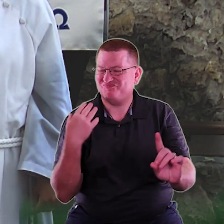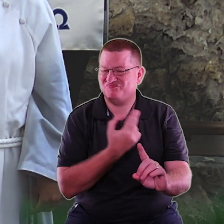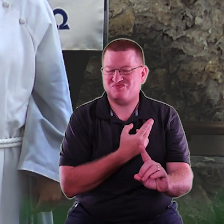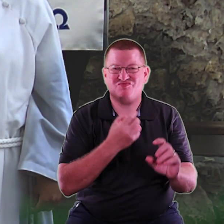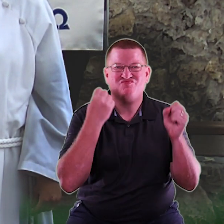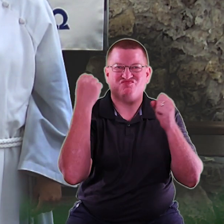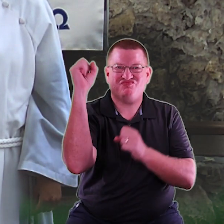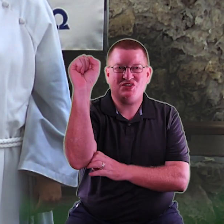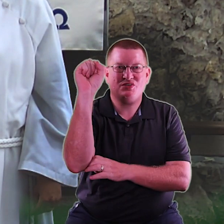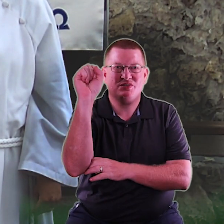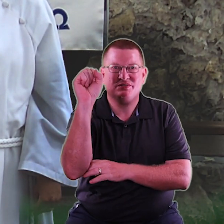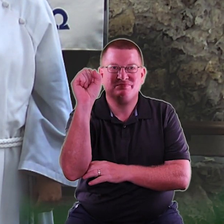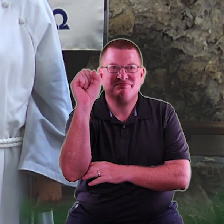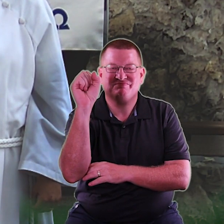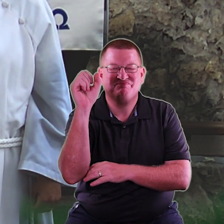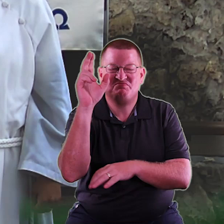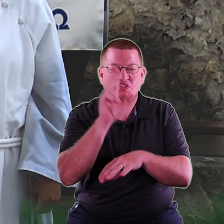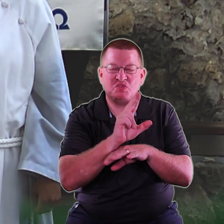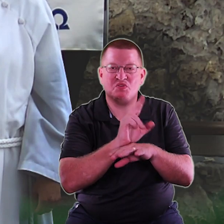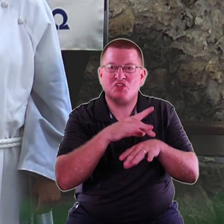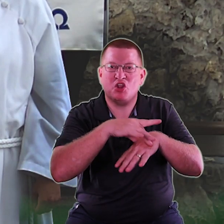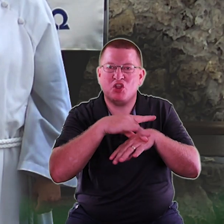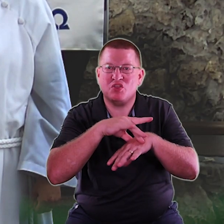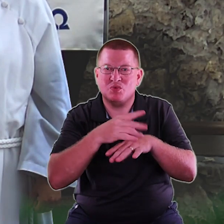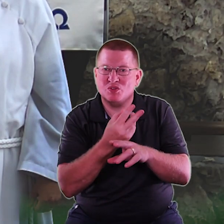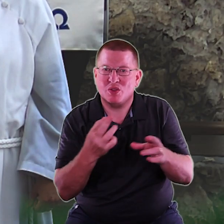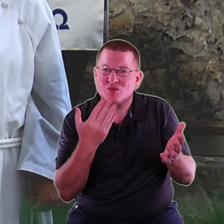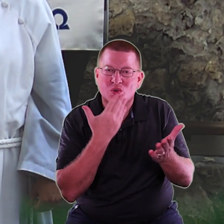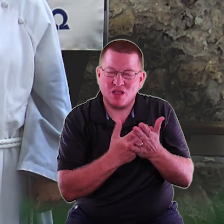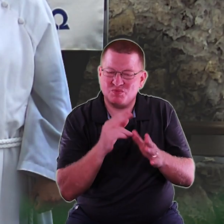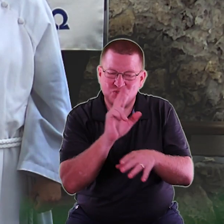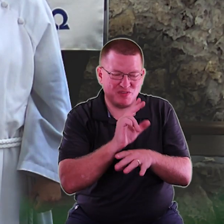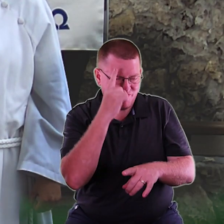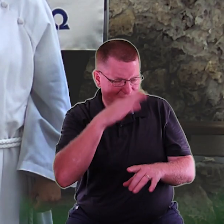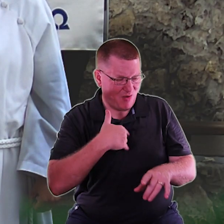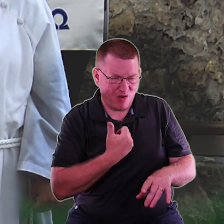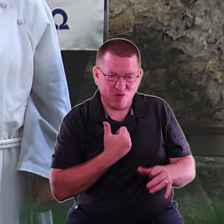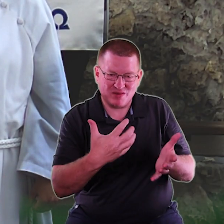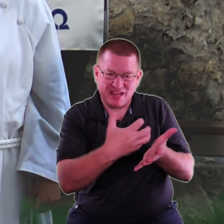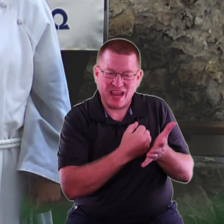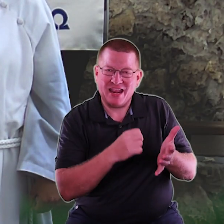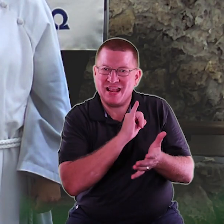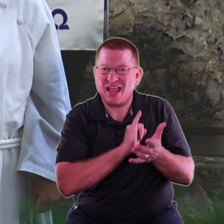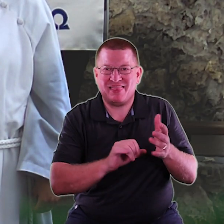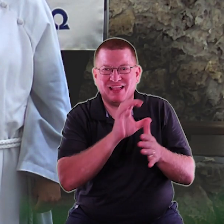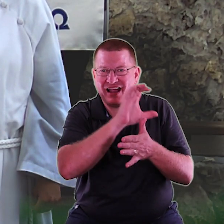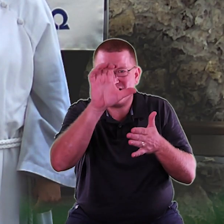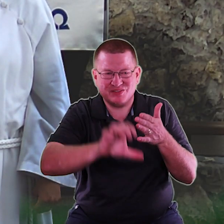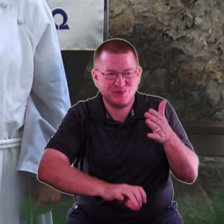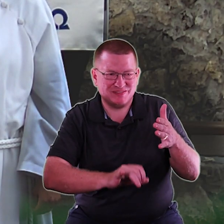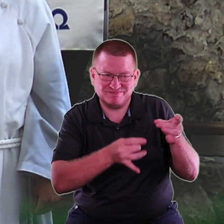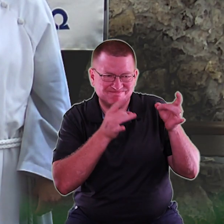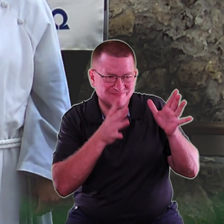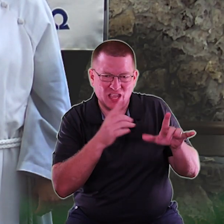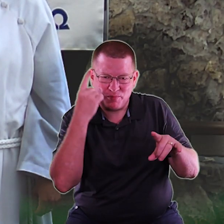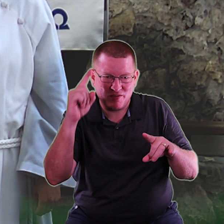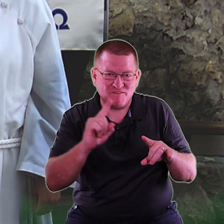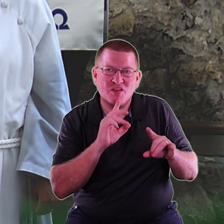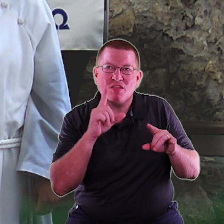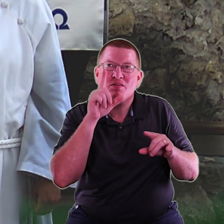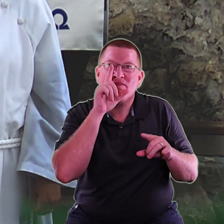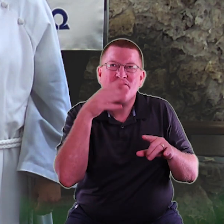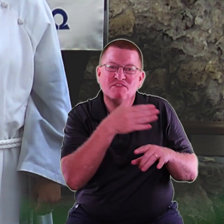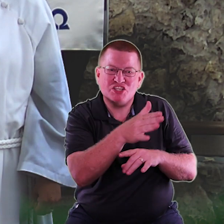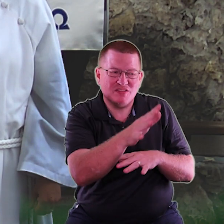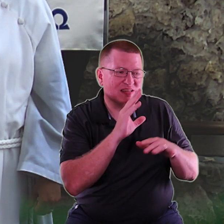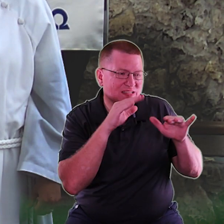the earth's resources for our own selfish gain, and the consequences wreak havoc upon the fish of the sea, the birds of the